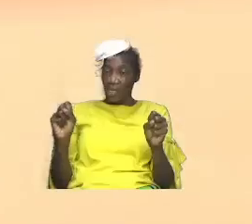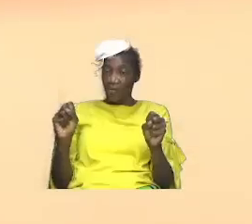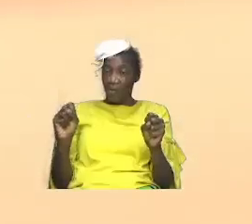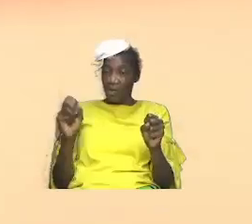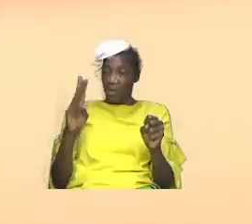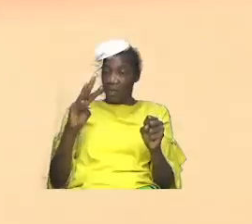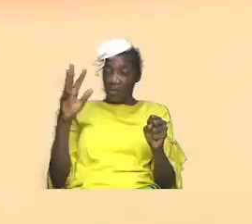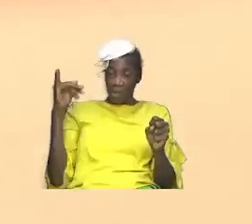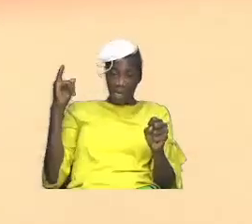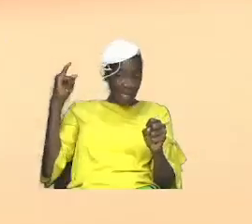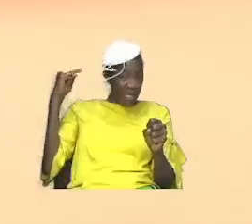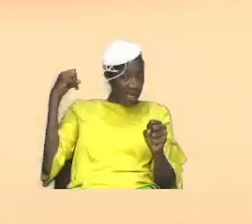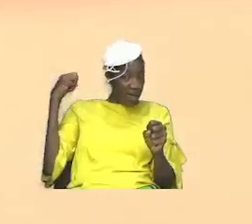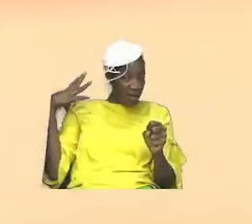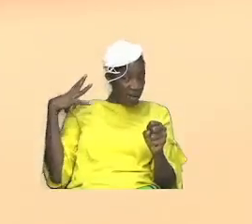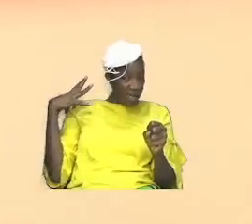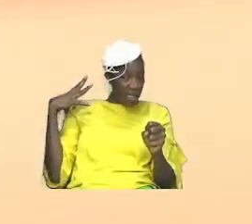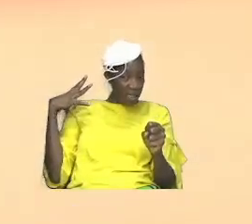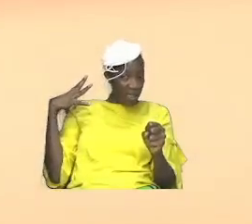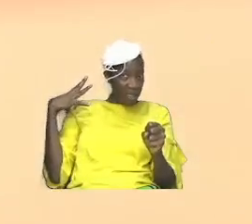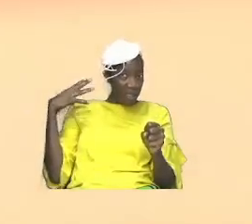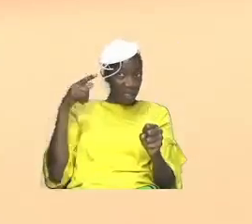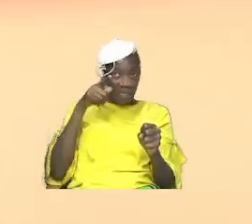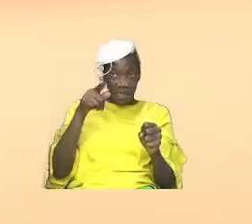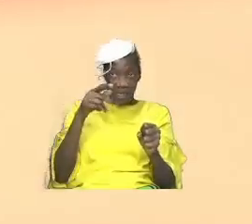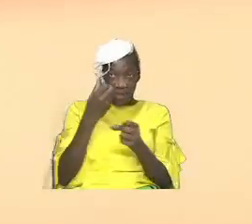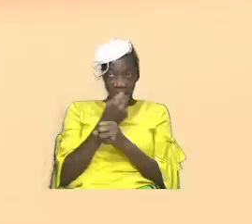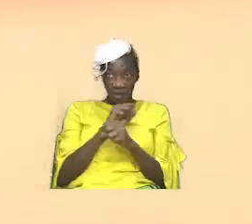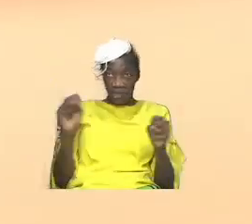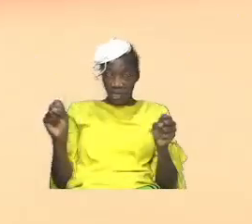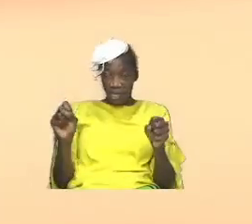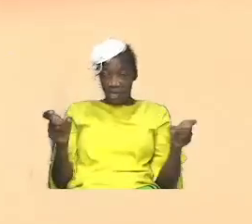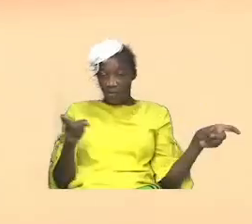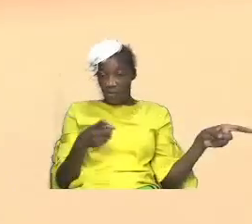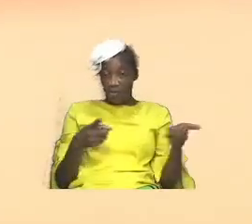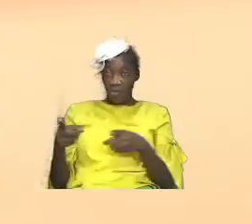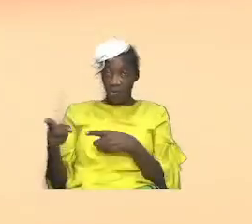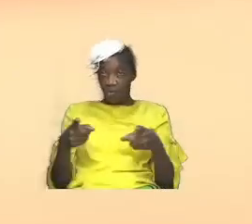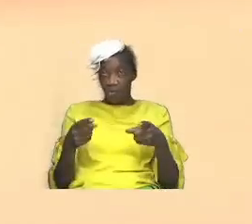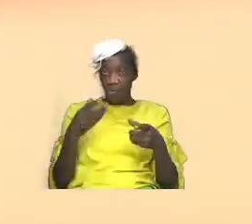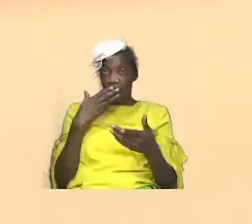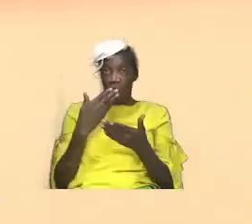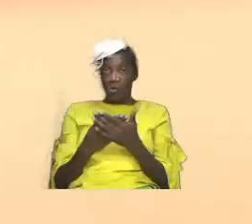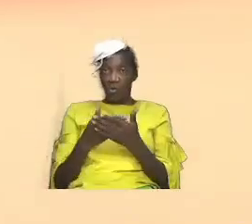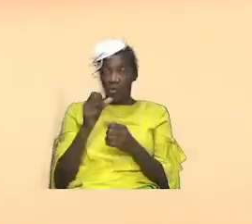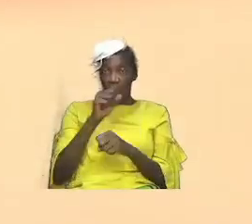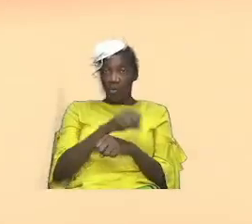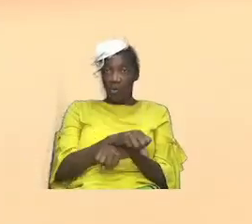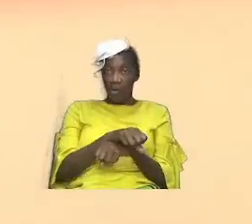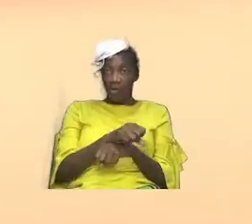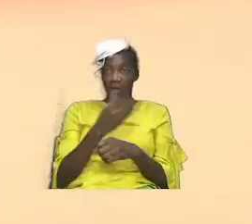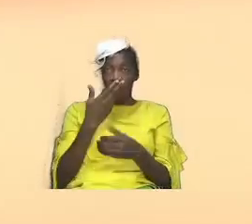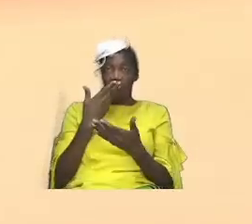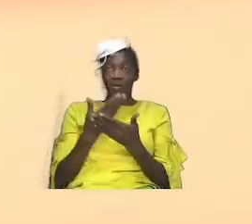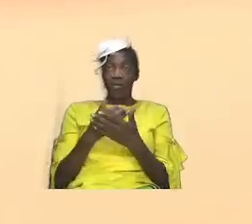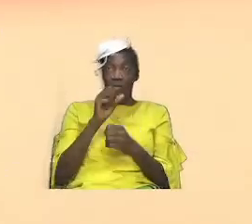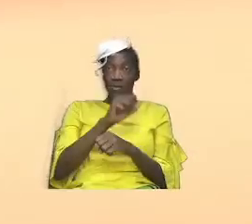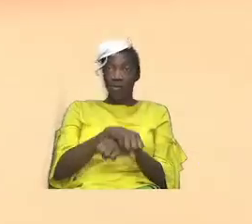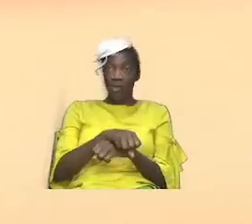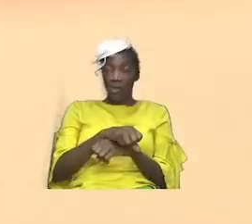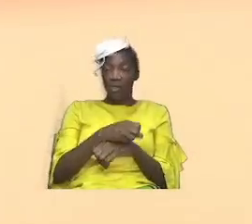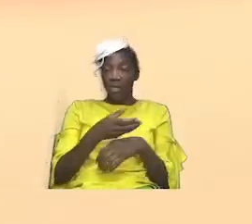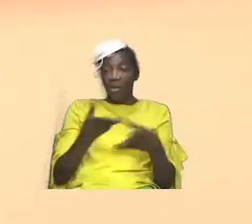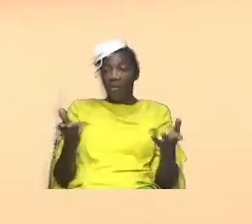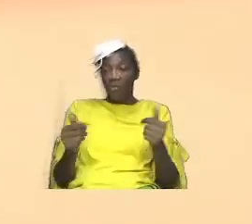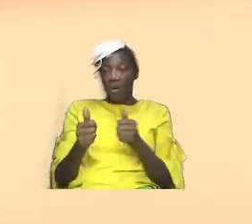grace. And having now been saved by grace, you're saved to do good works. And these good works is what's going to